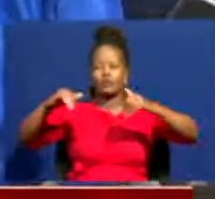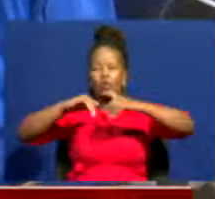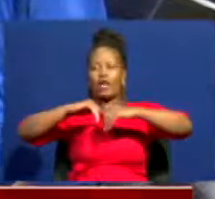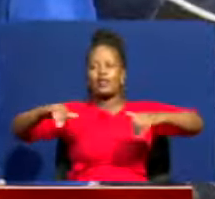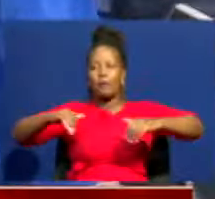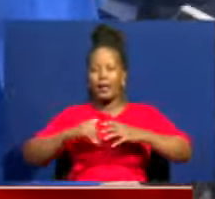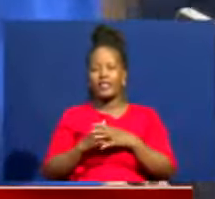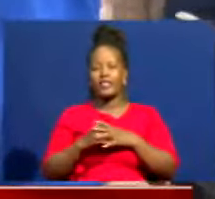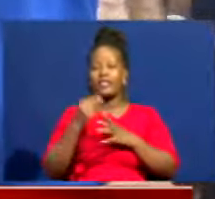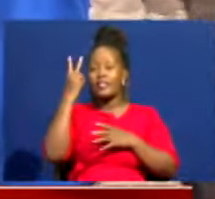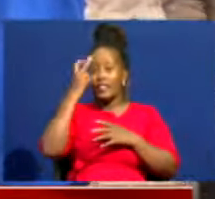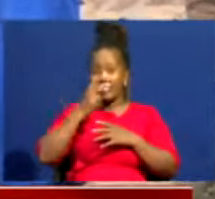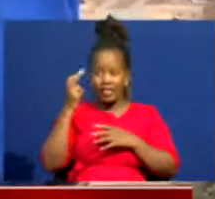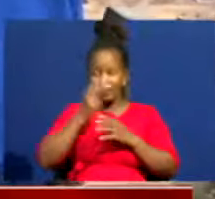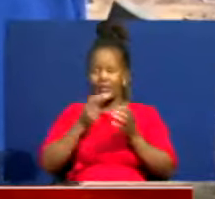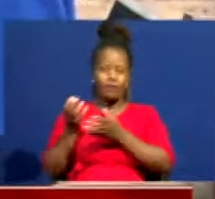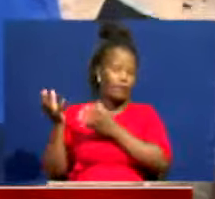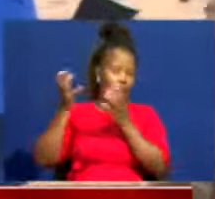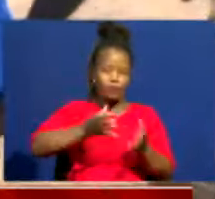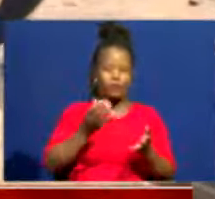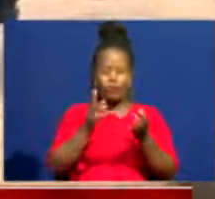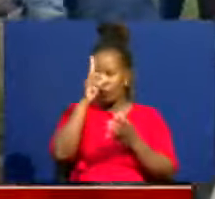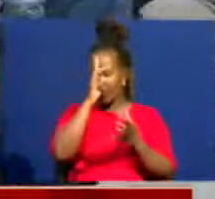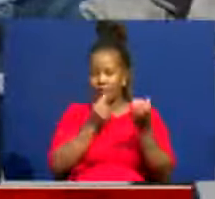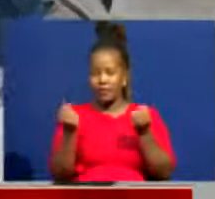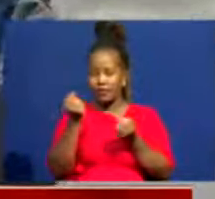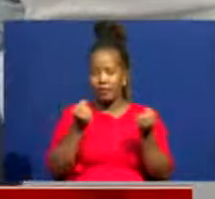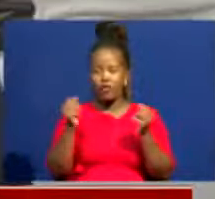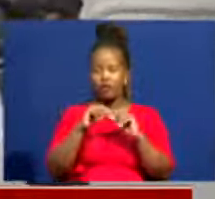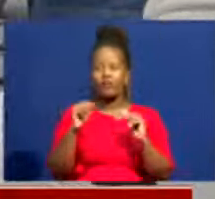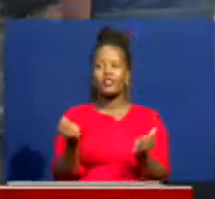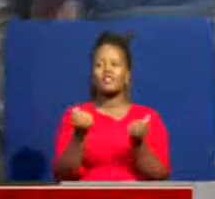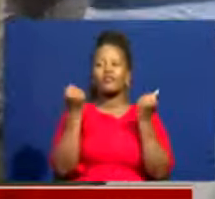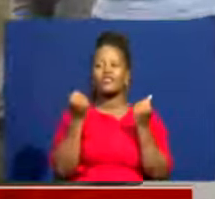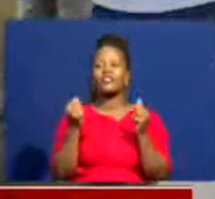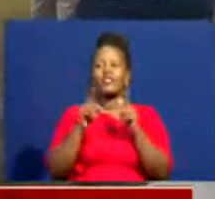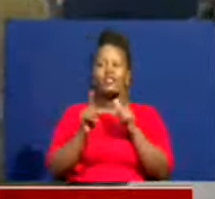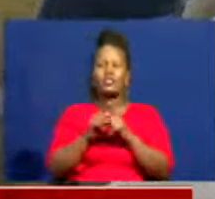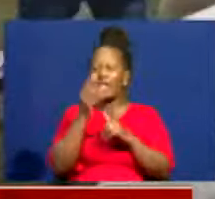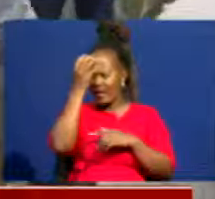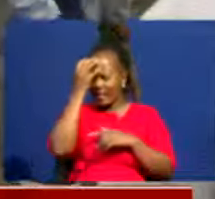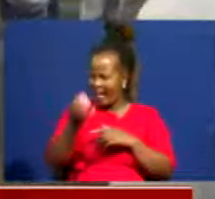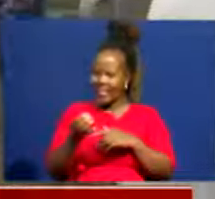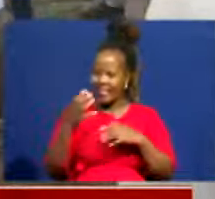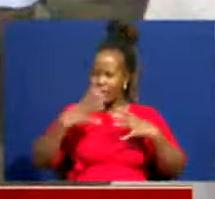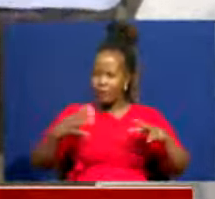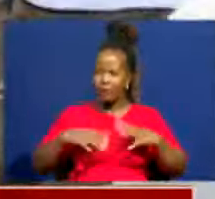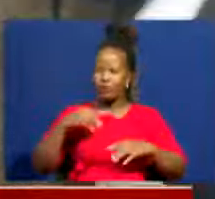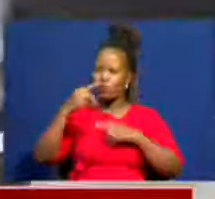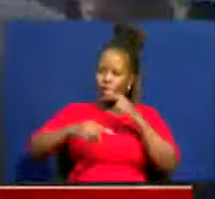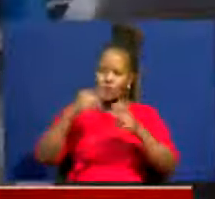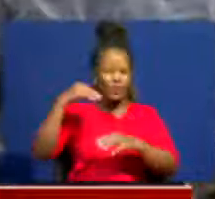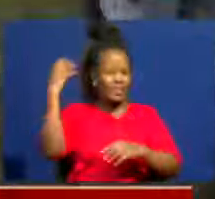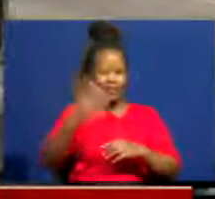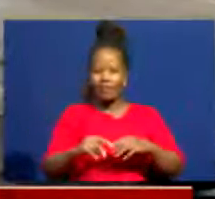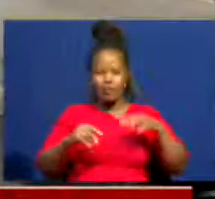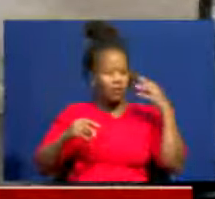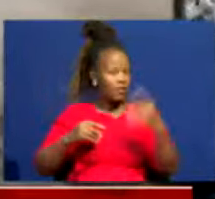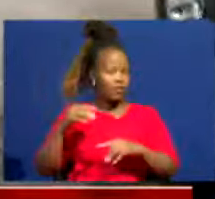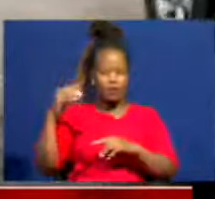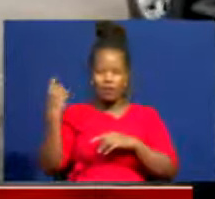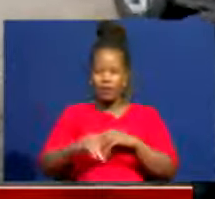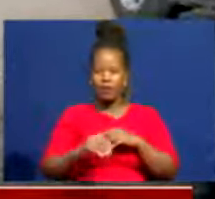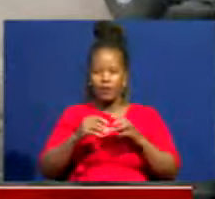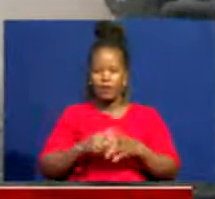The suspect was dragged to a police vehicle for his safety. Even as the charged crowd persisted on pouring their anger on him,